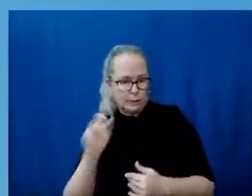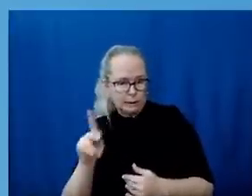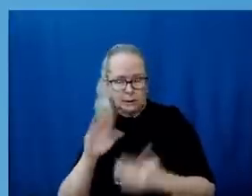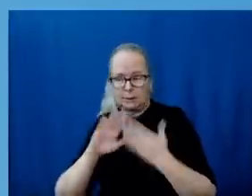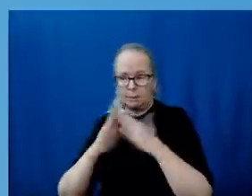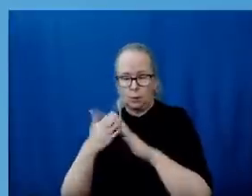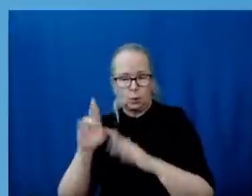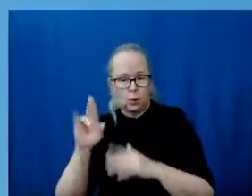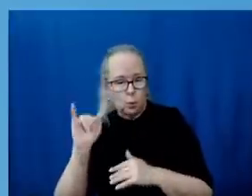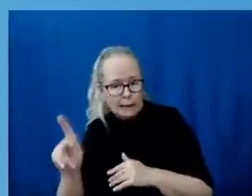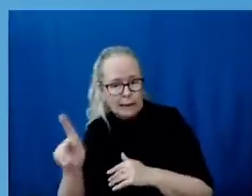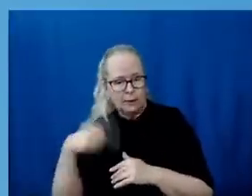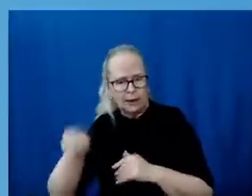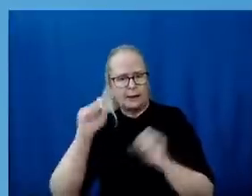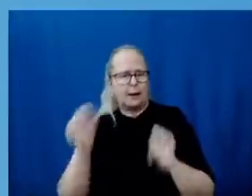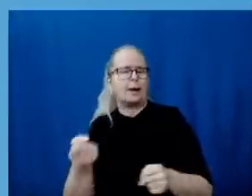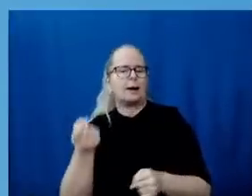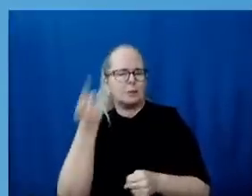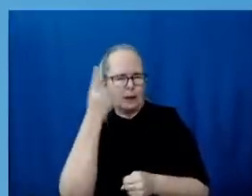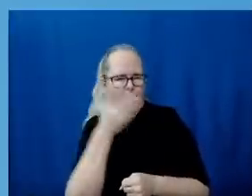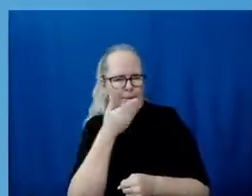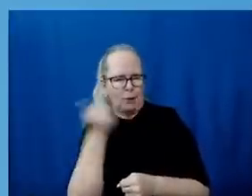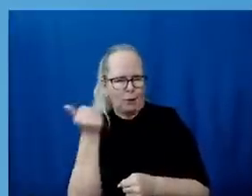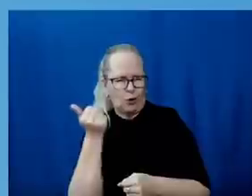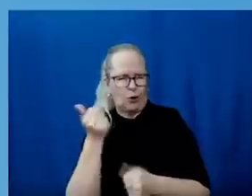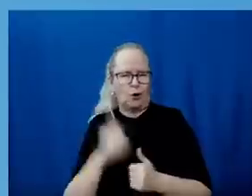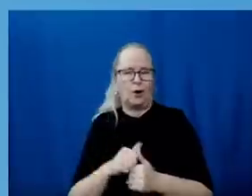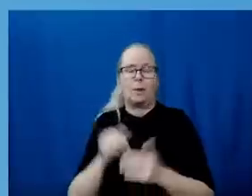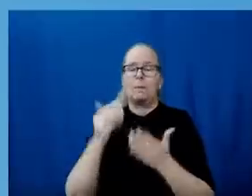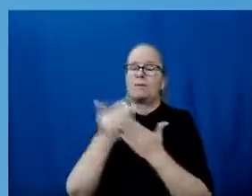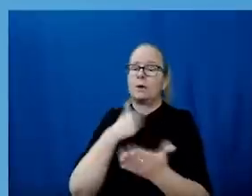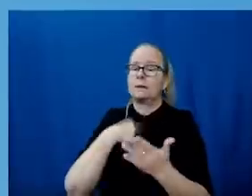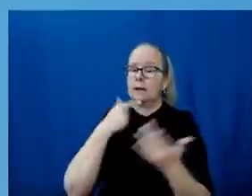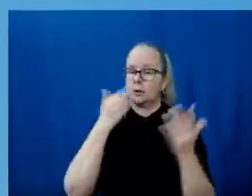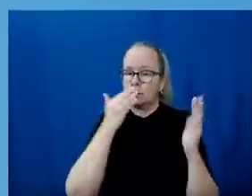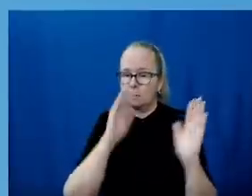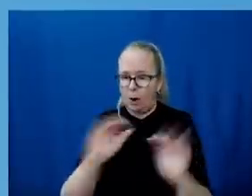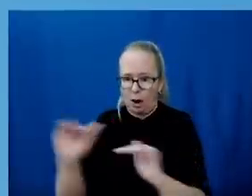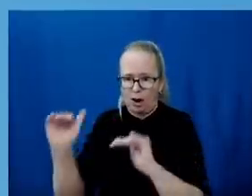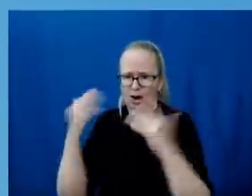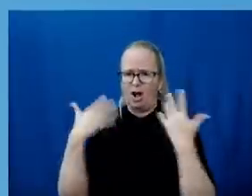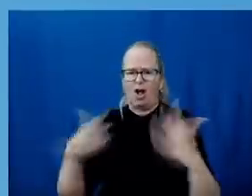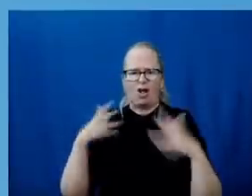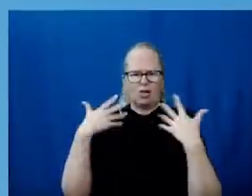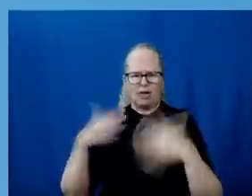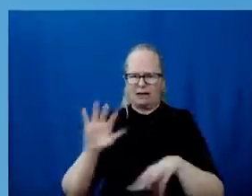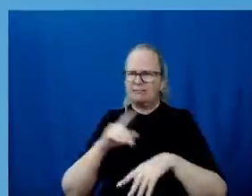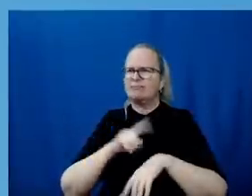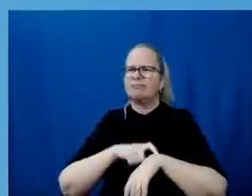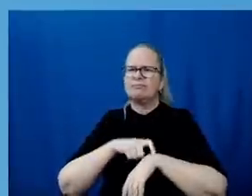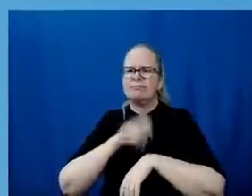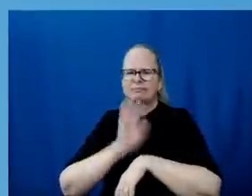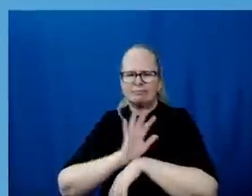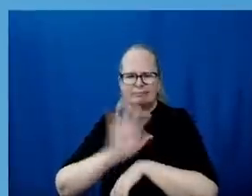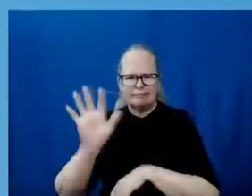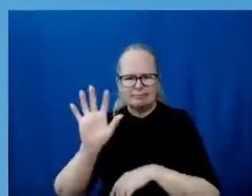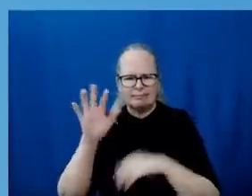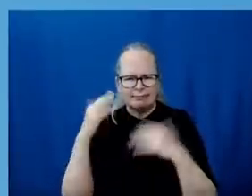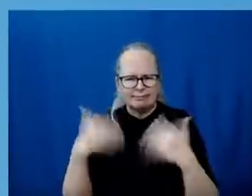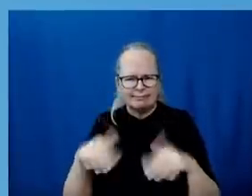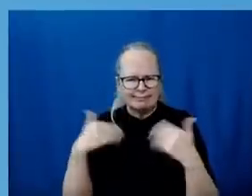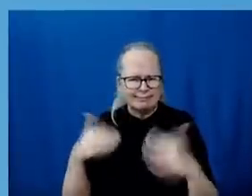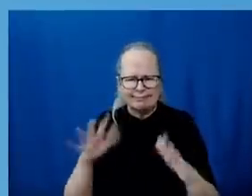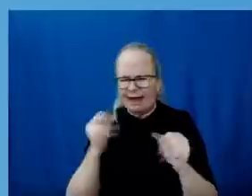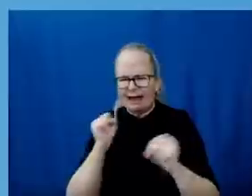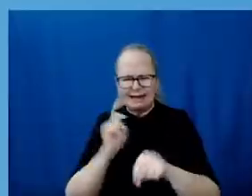the communities in which they reside. Before we end up moving into our saying goodbye for today, as somehow we have already